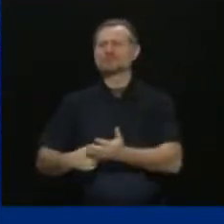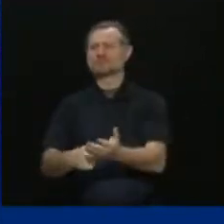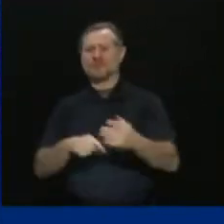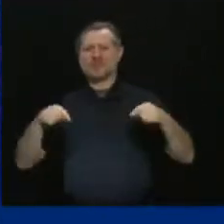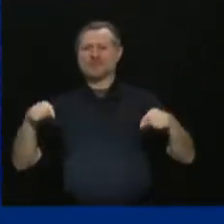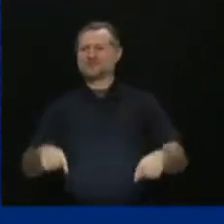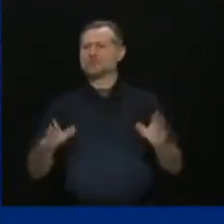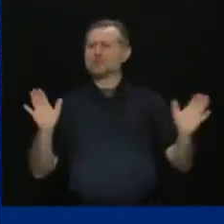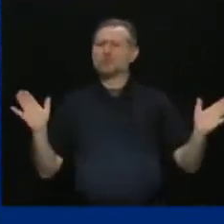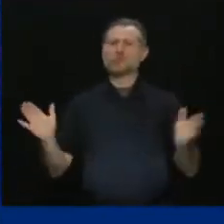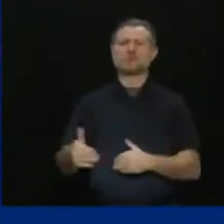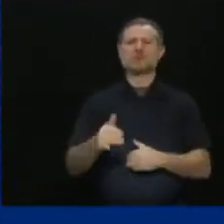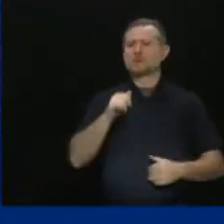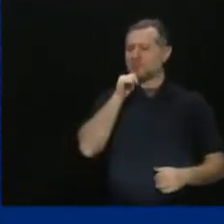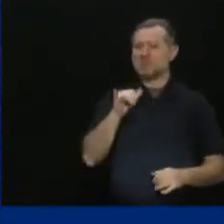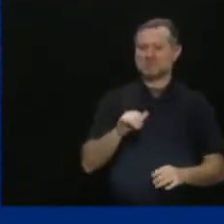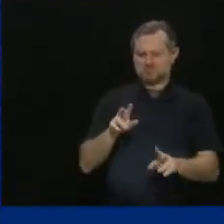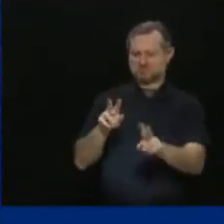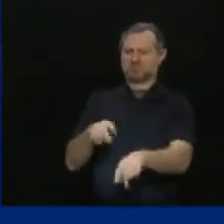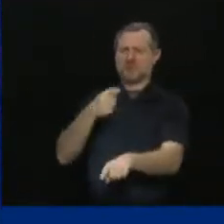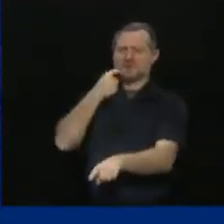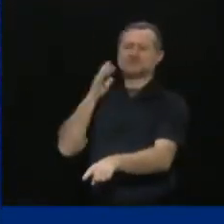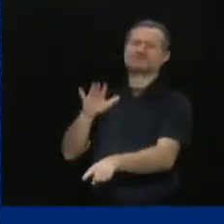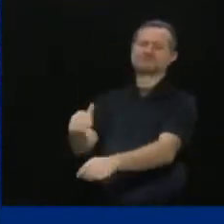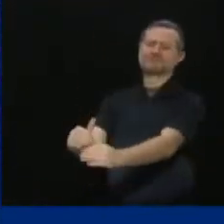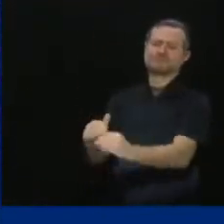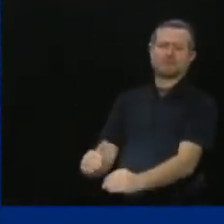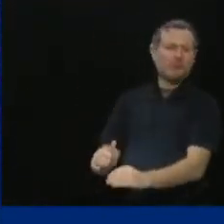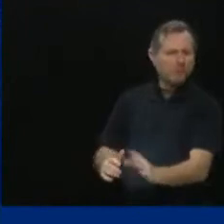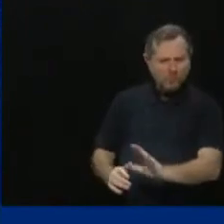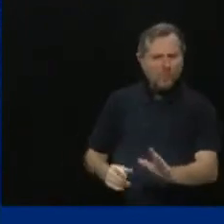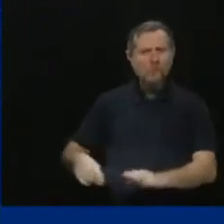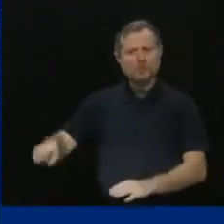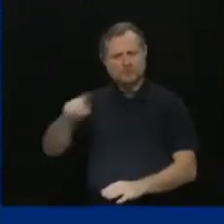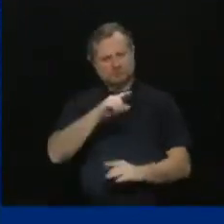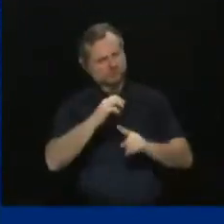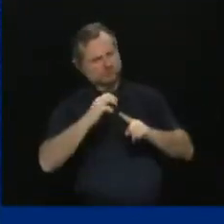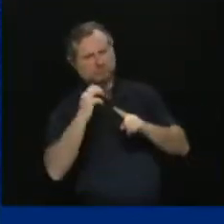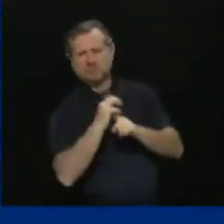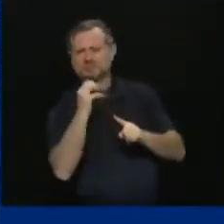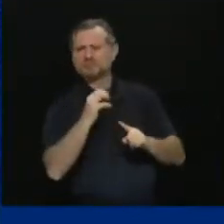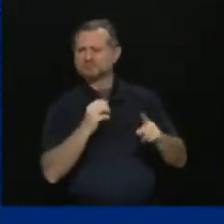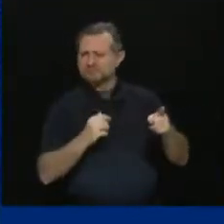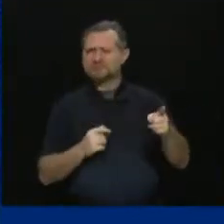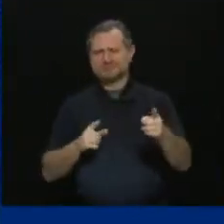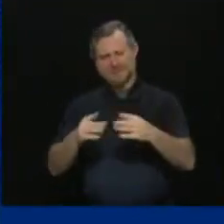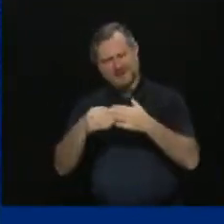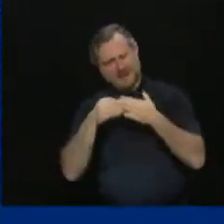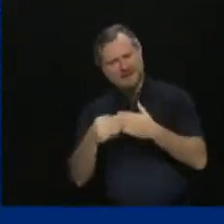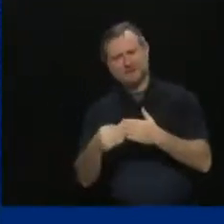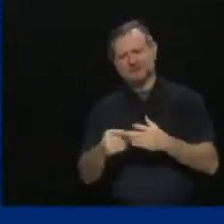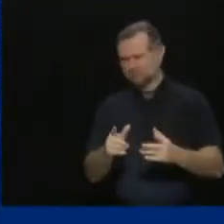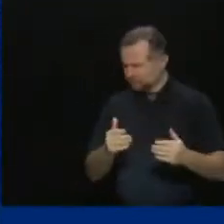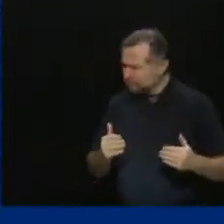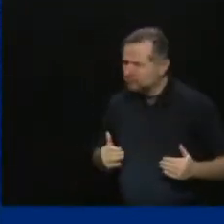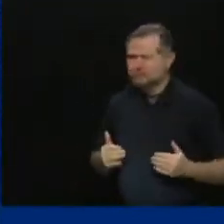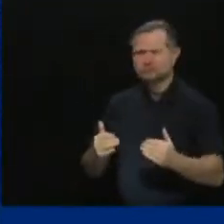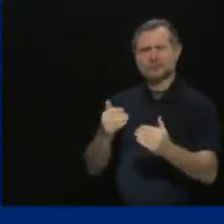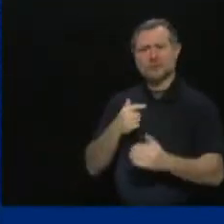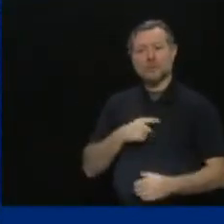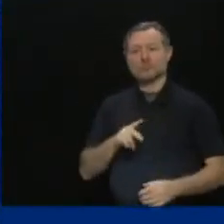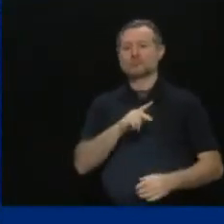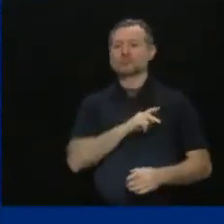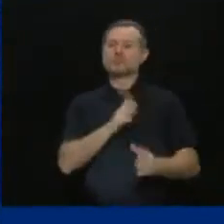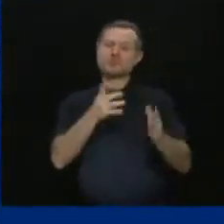room. And you have been a major champion of moving us in that direction. So I personally thank you,